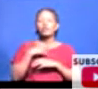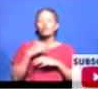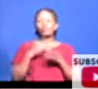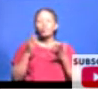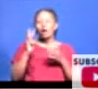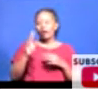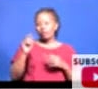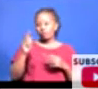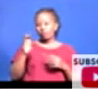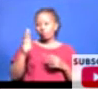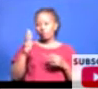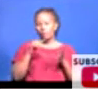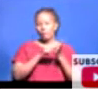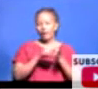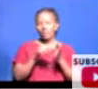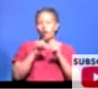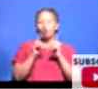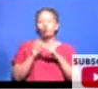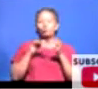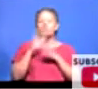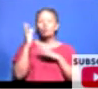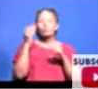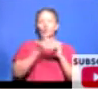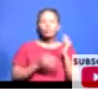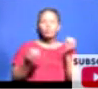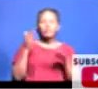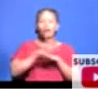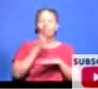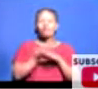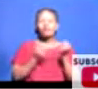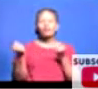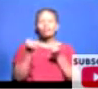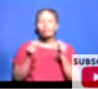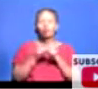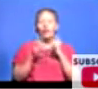laser markers that will aid in stopping motor vehicle fraud and theft.